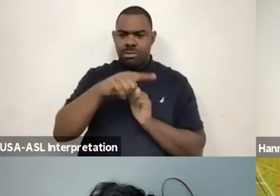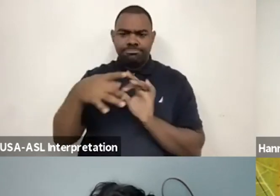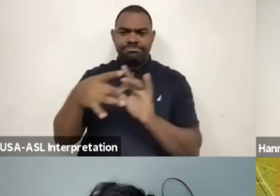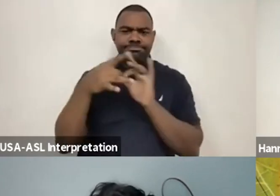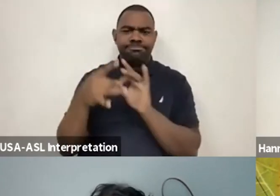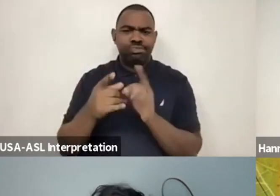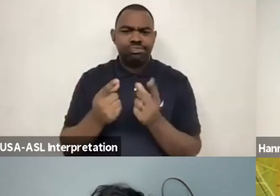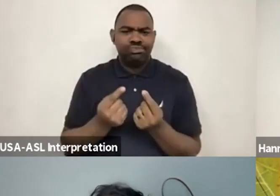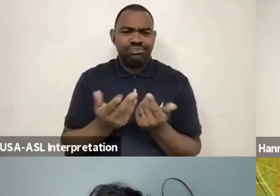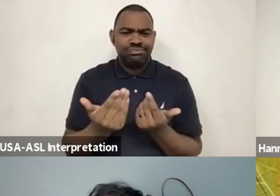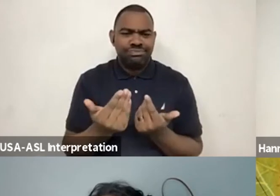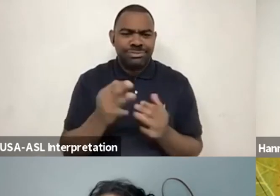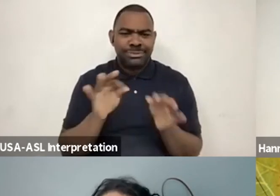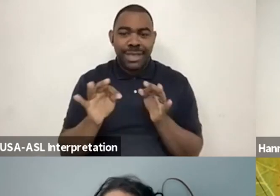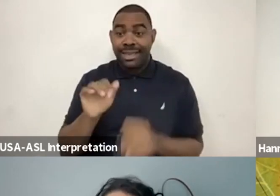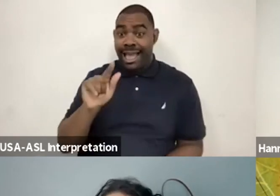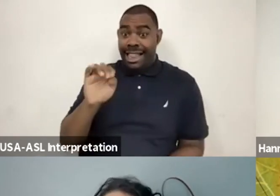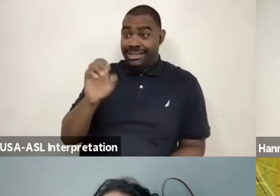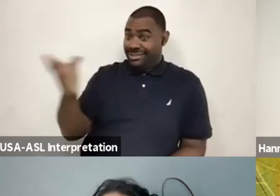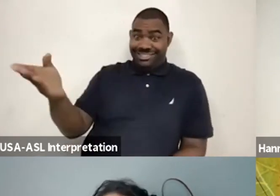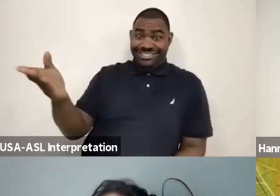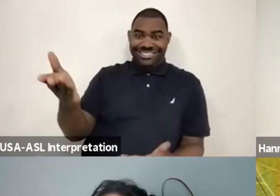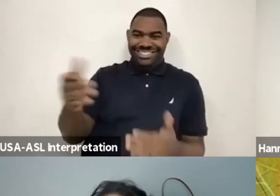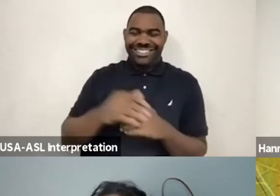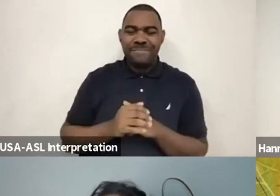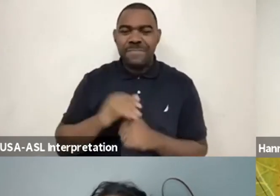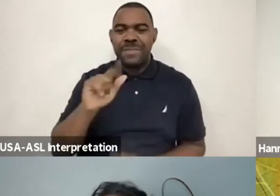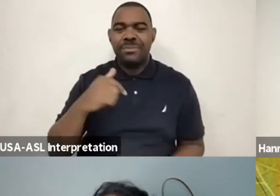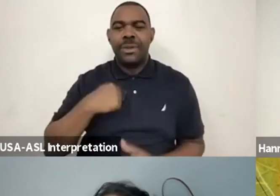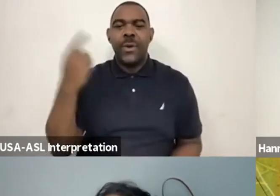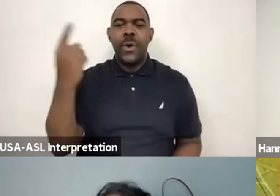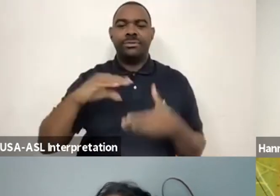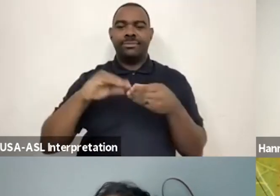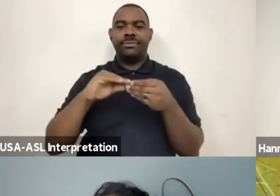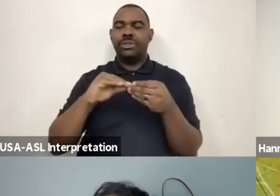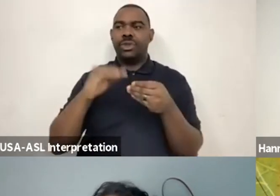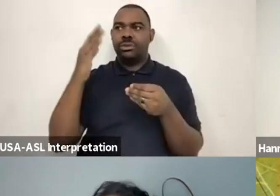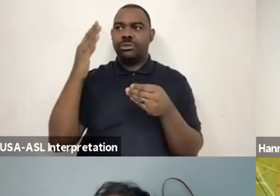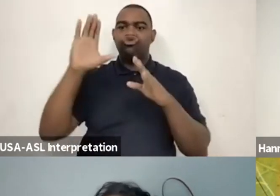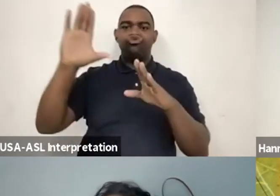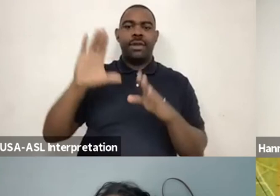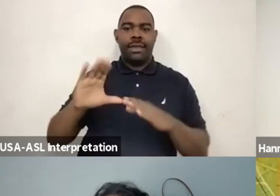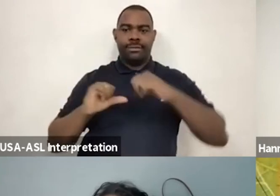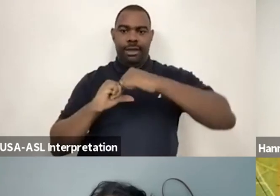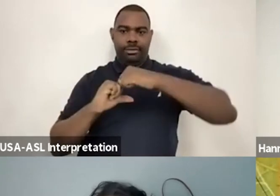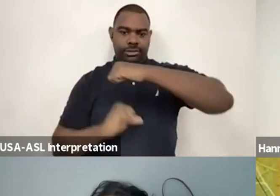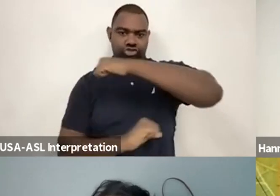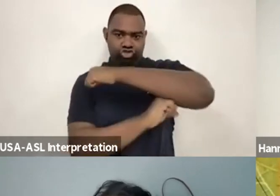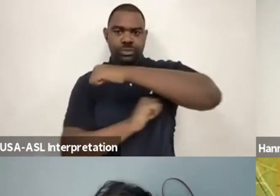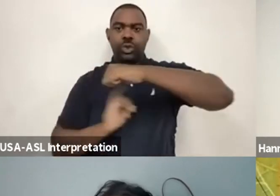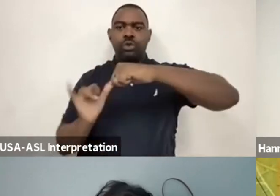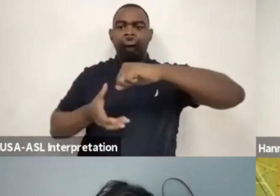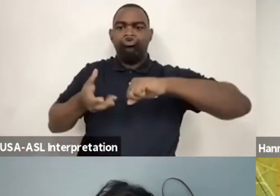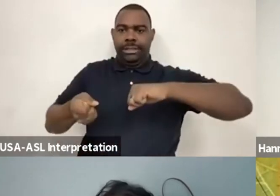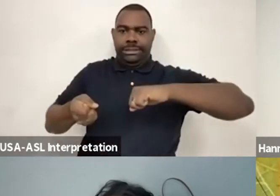together. Alice? Well, I always say, because of the great foundation and trust that Fred was able to build